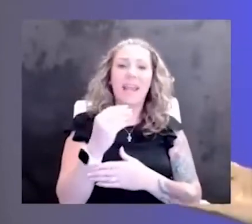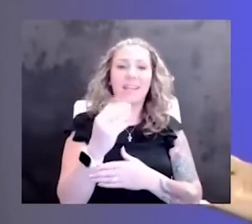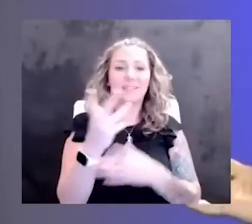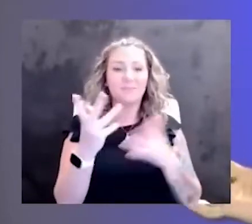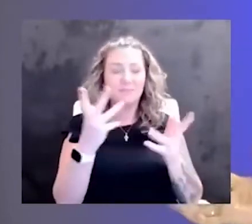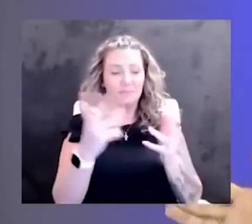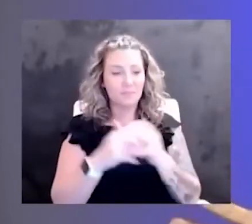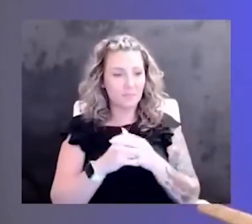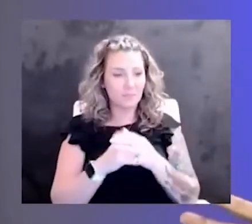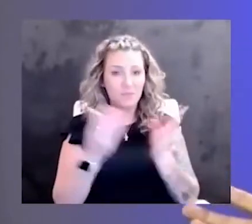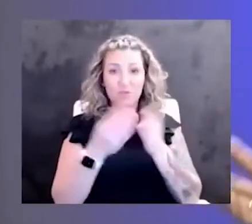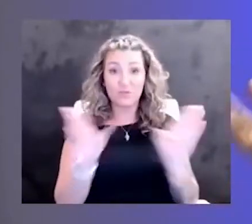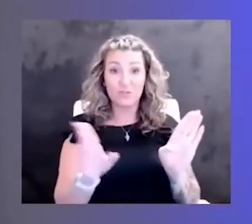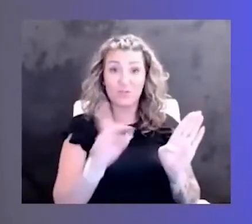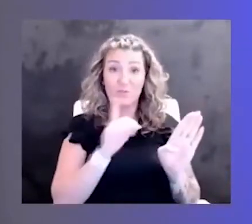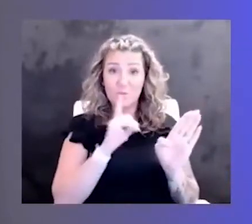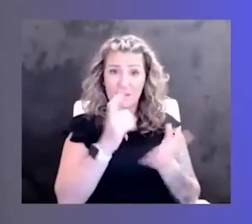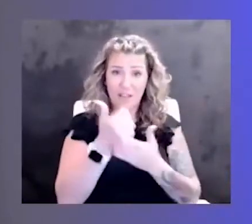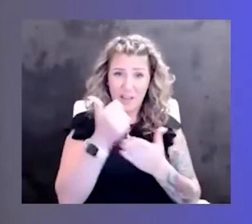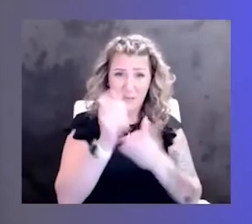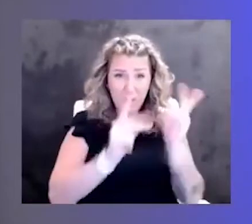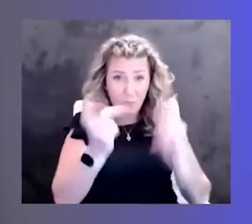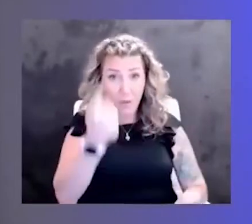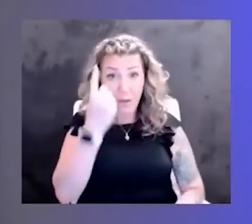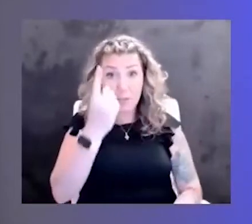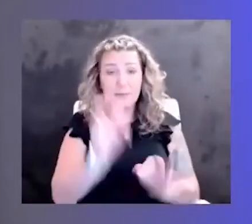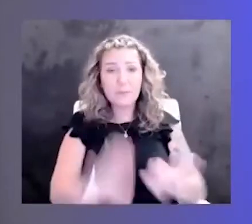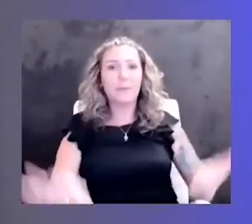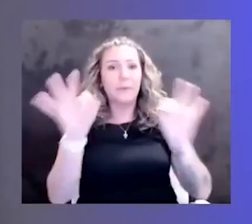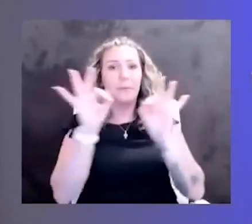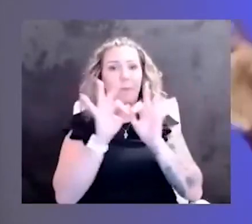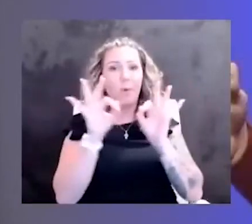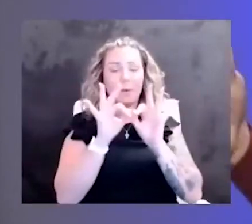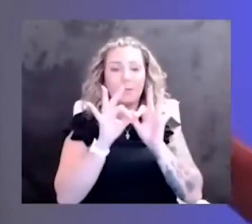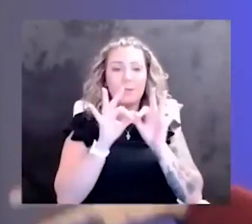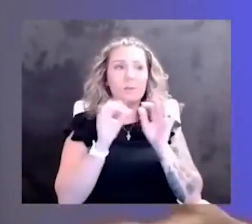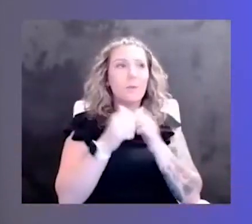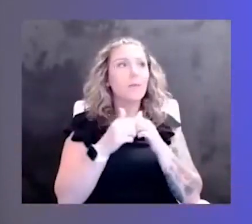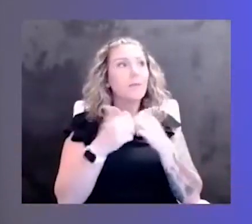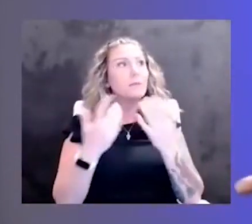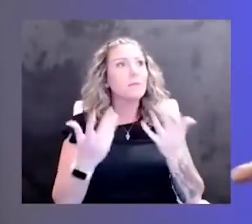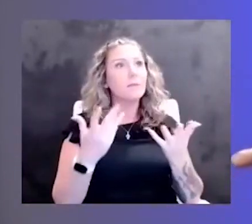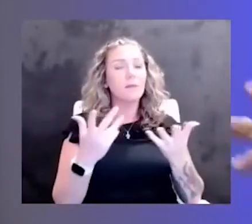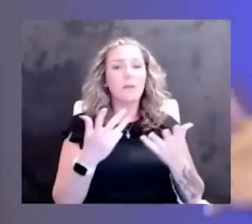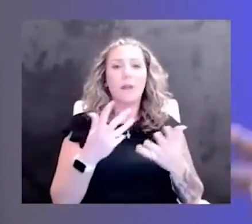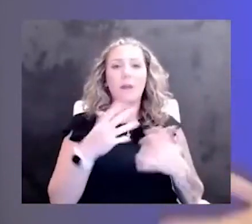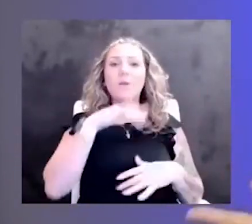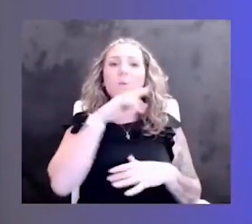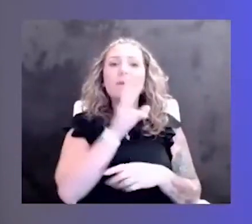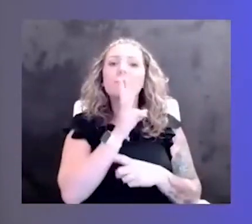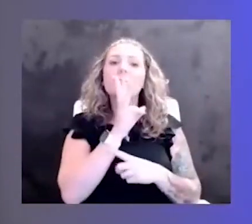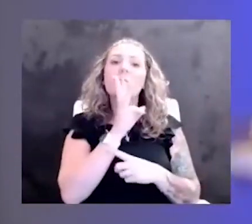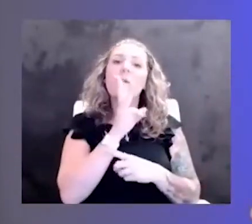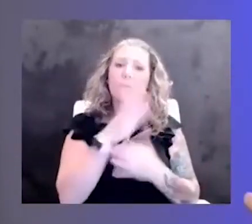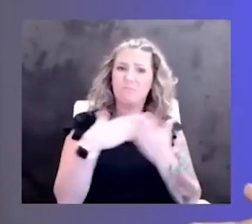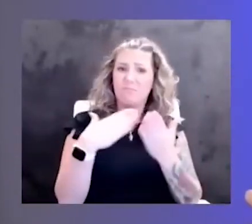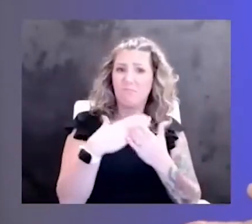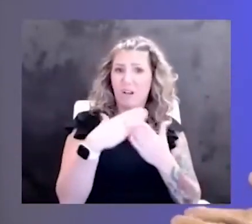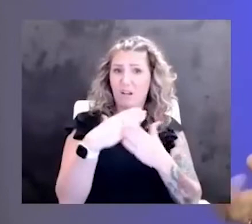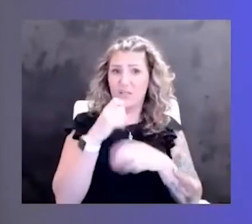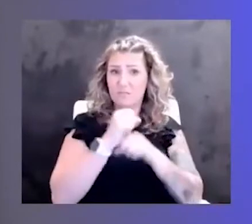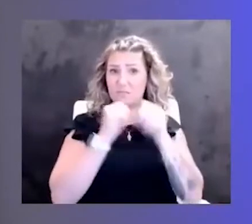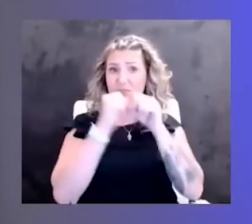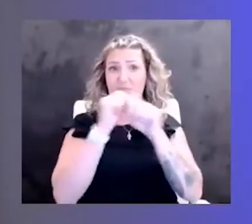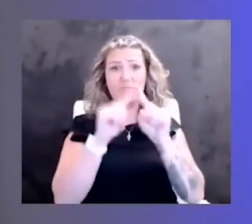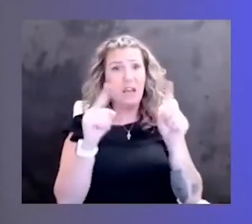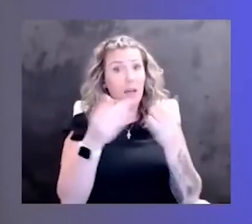really helpful for people to understand the importance of wastewater as part of our, not just infrastructure, but public health.